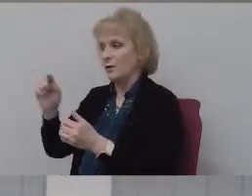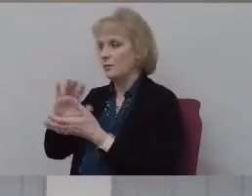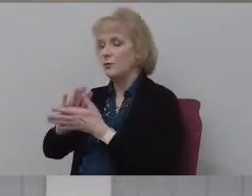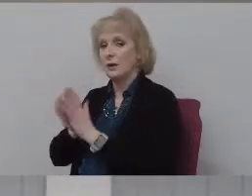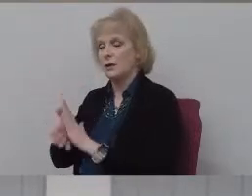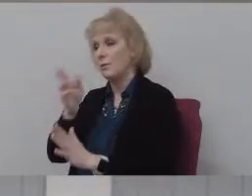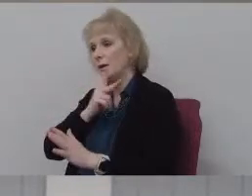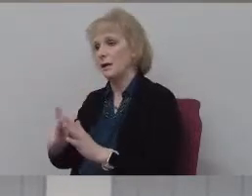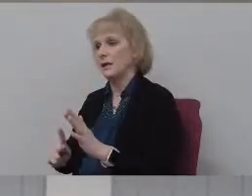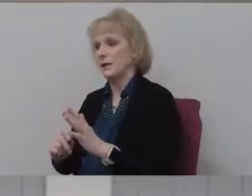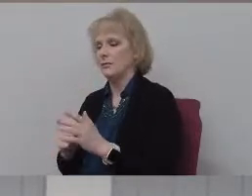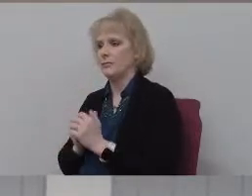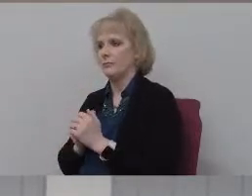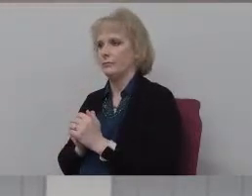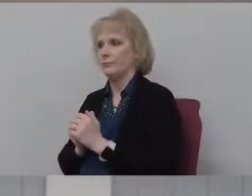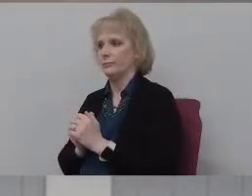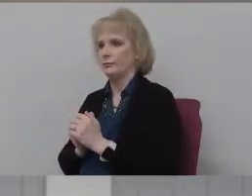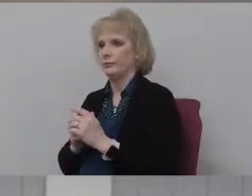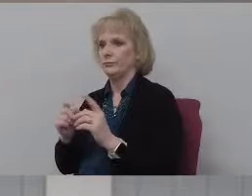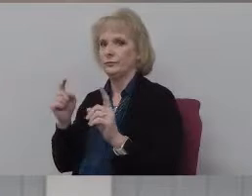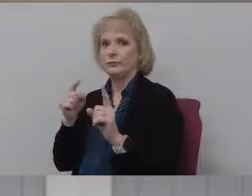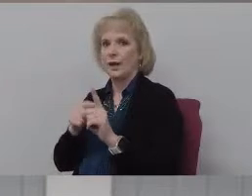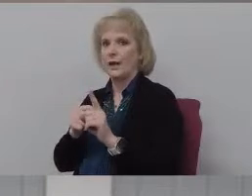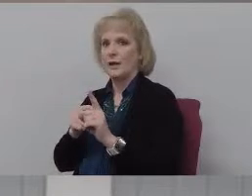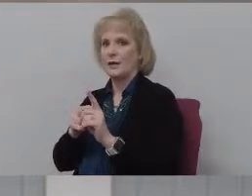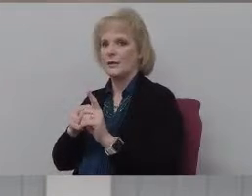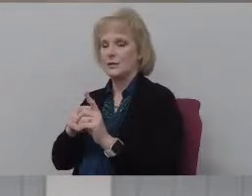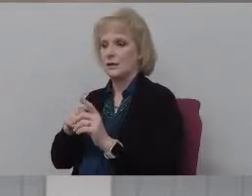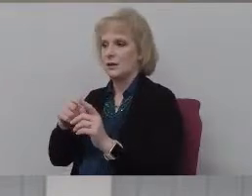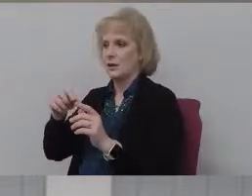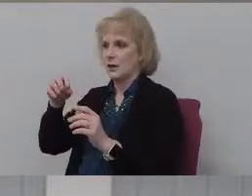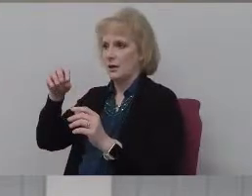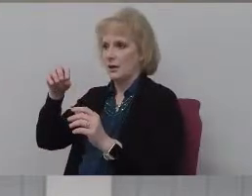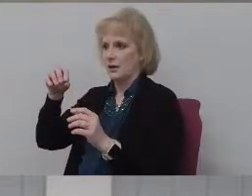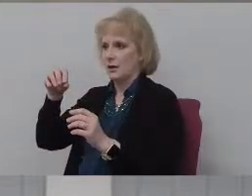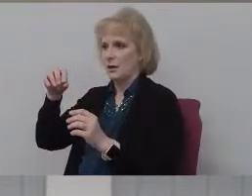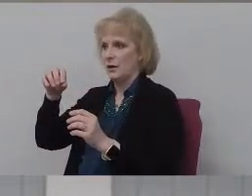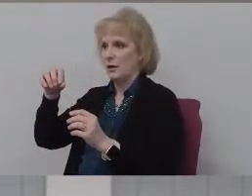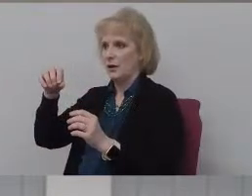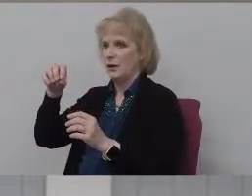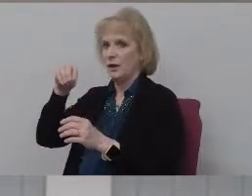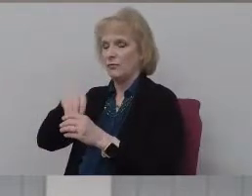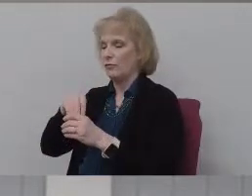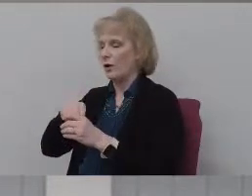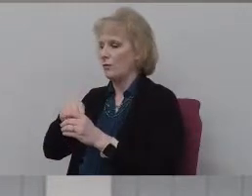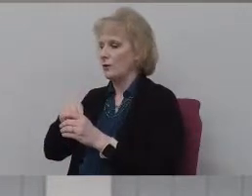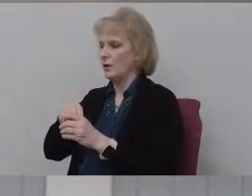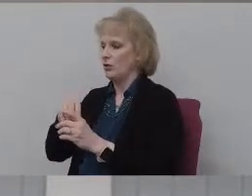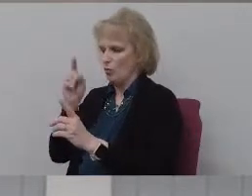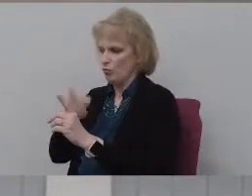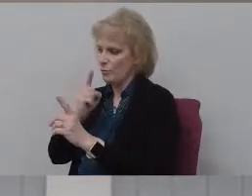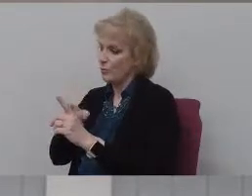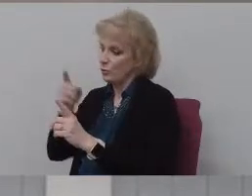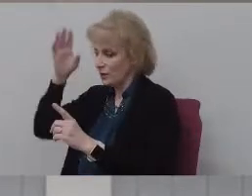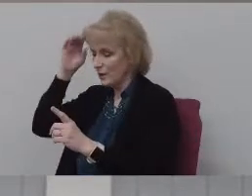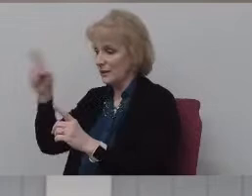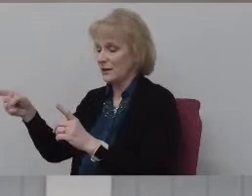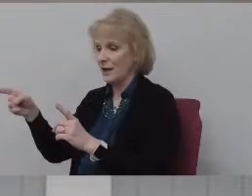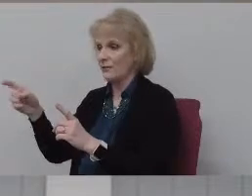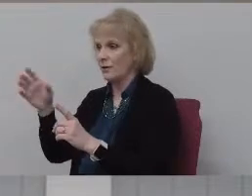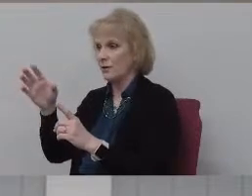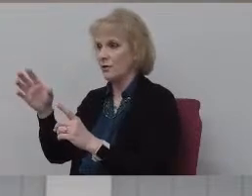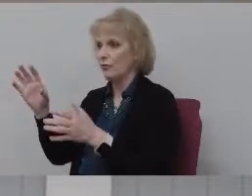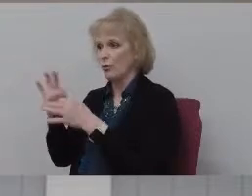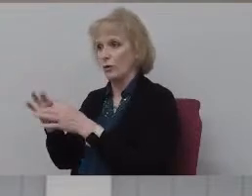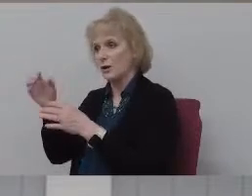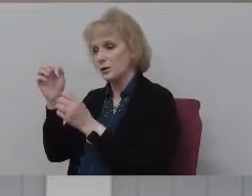king. He's involved in rebuking David for his relationship with Bathsheba, and then